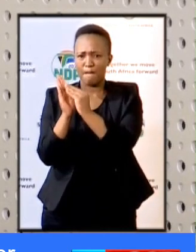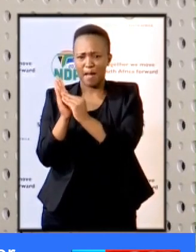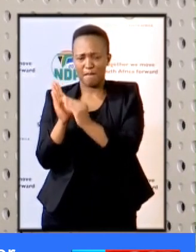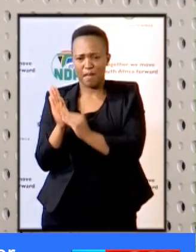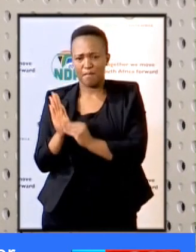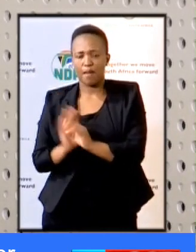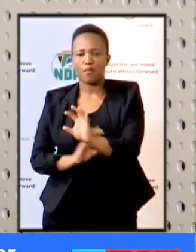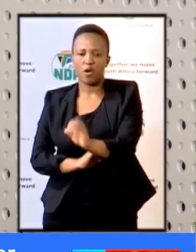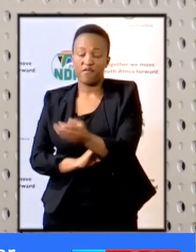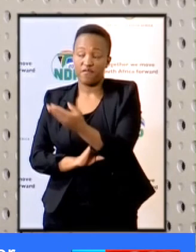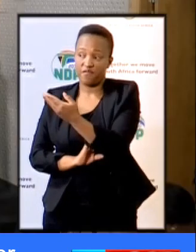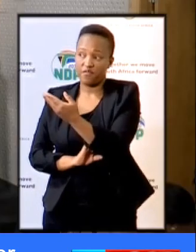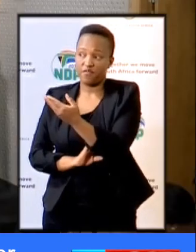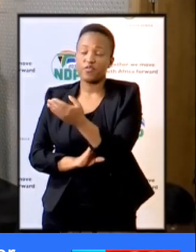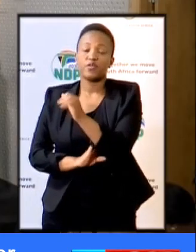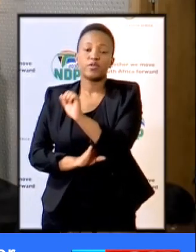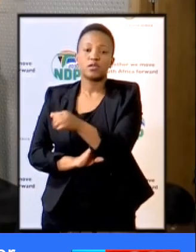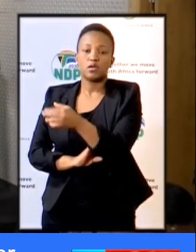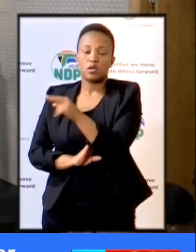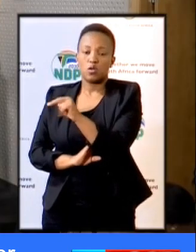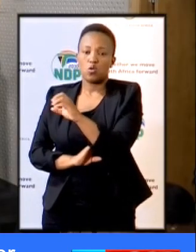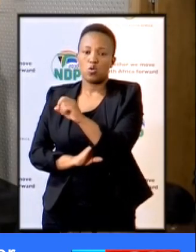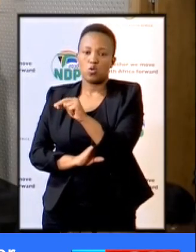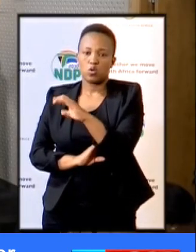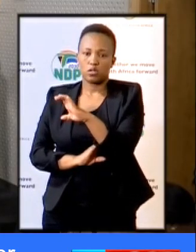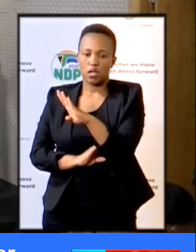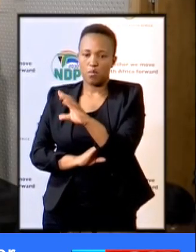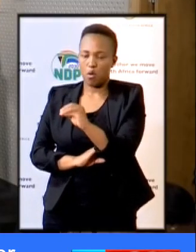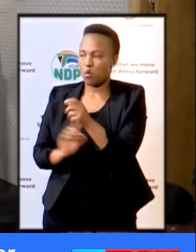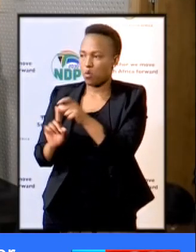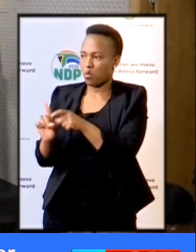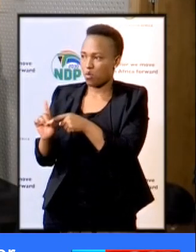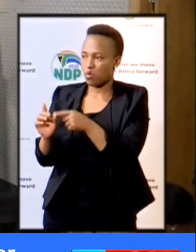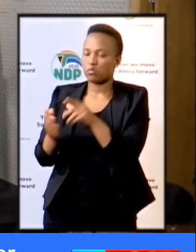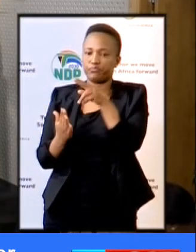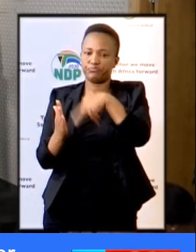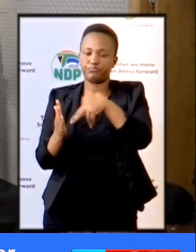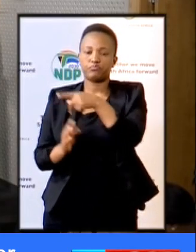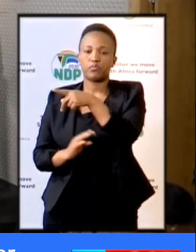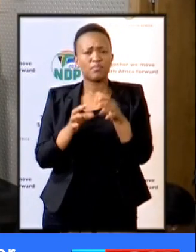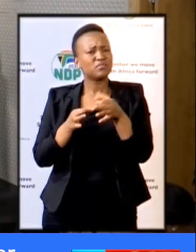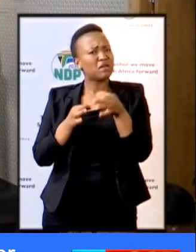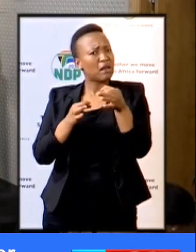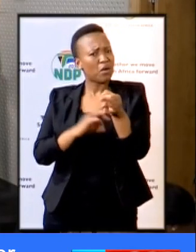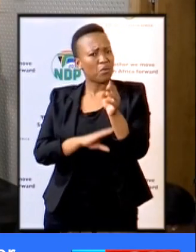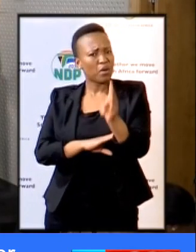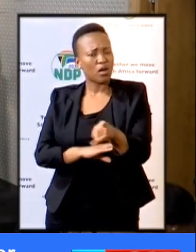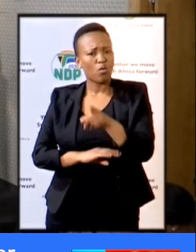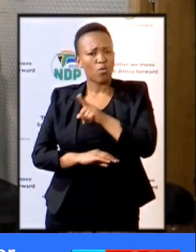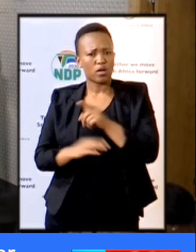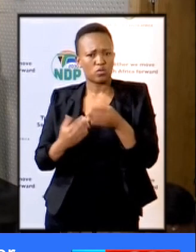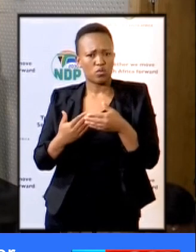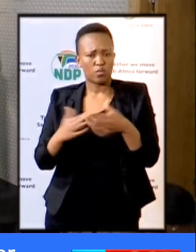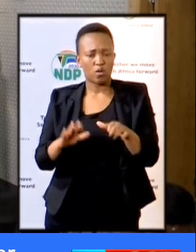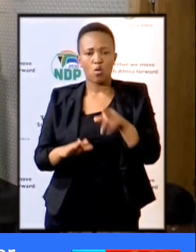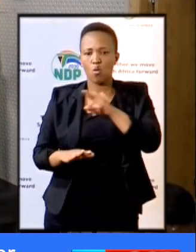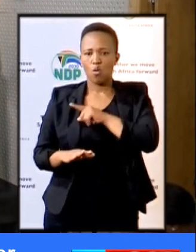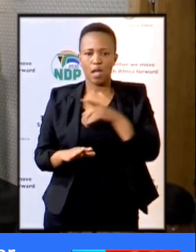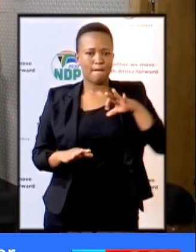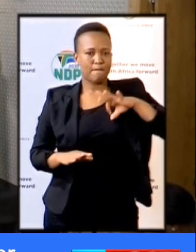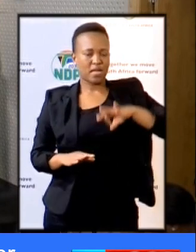Nanga? Yes, Minister, thank you. The first question is from Mahlako from SCB. It will not be receiving any benefits